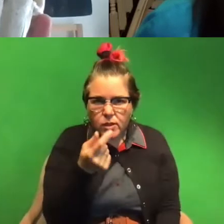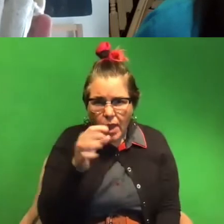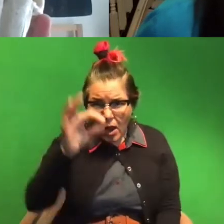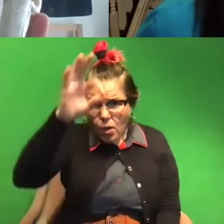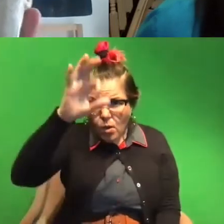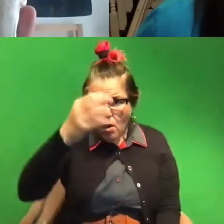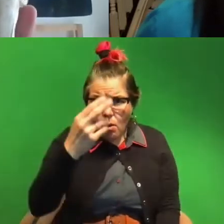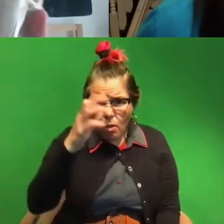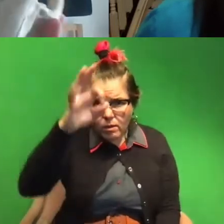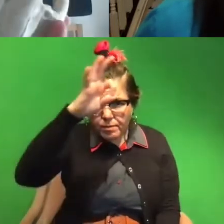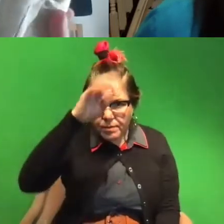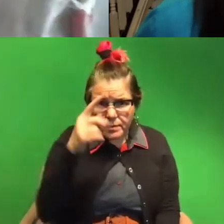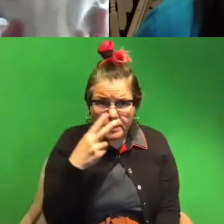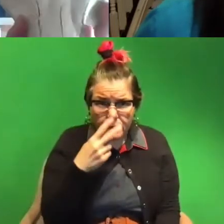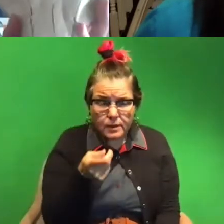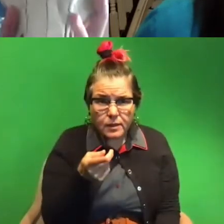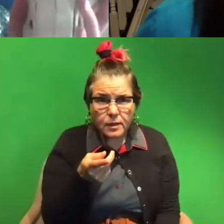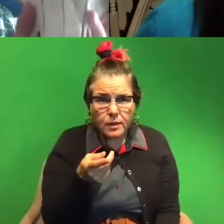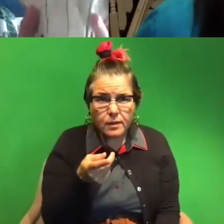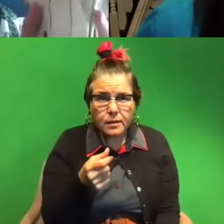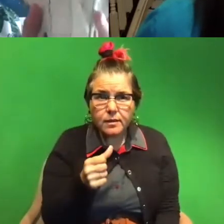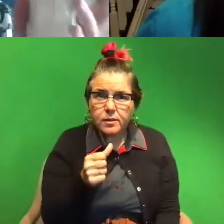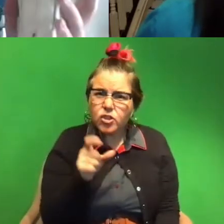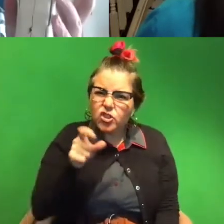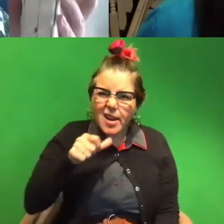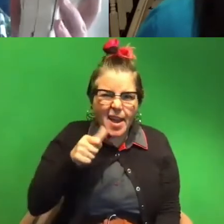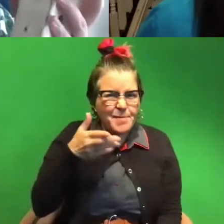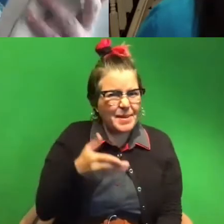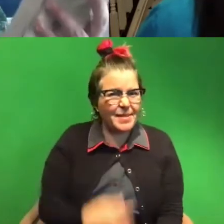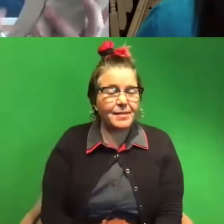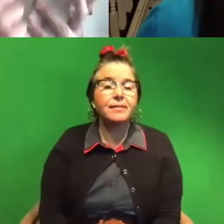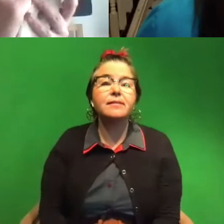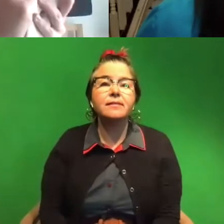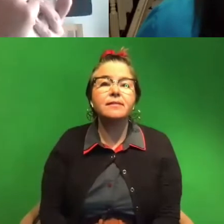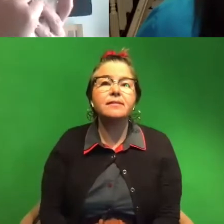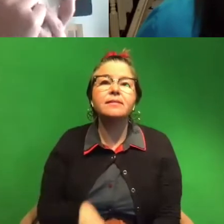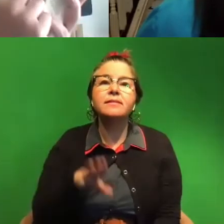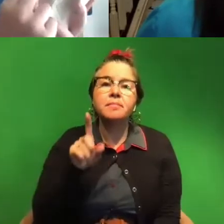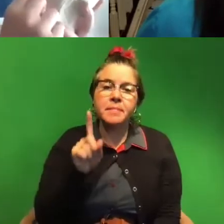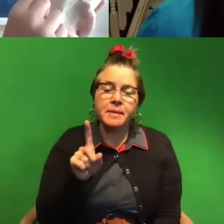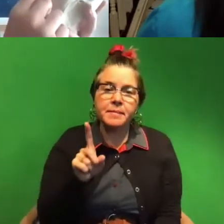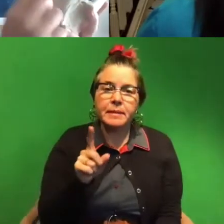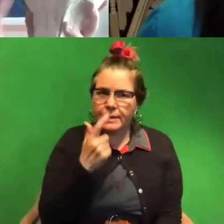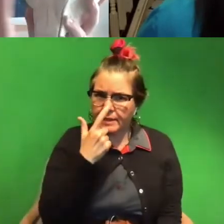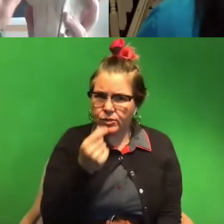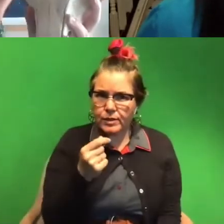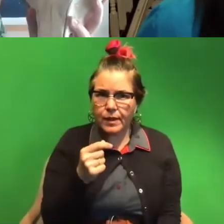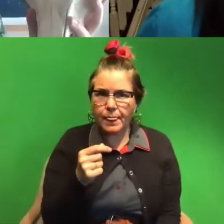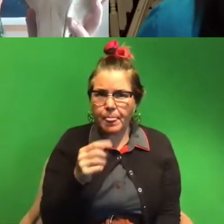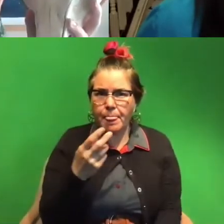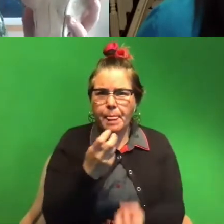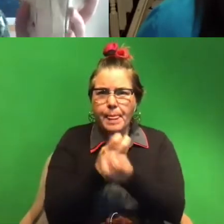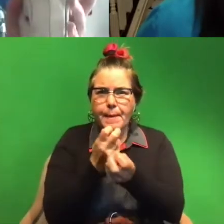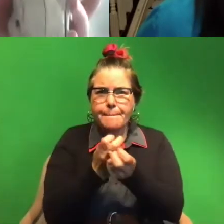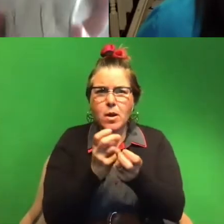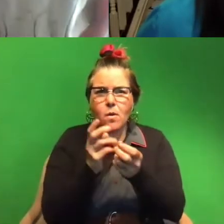there? Yeah. That's not a hole that should be there, but something interesting. The bone around it is